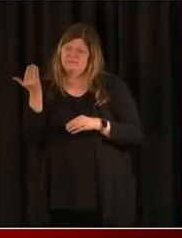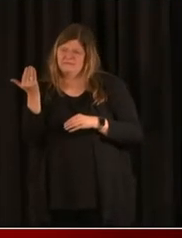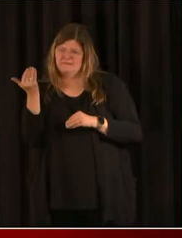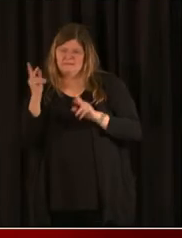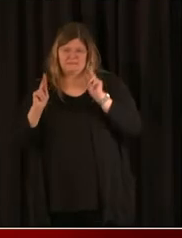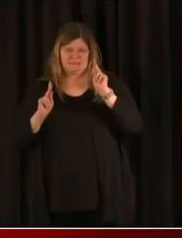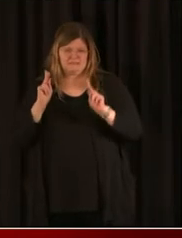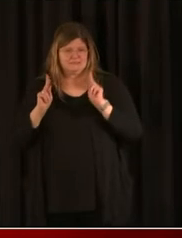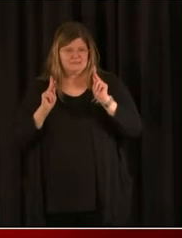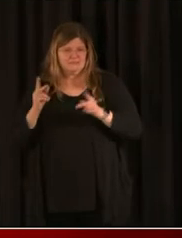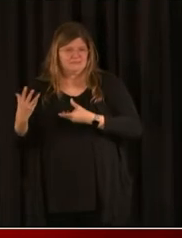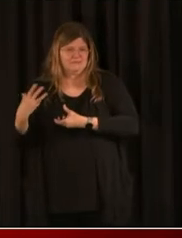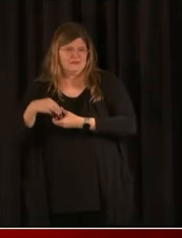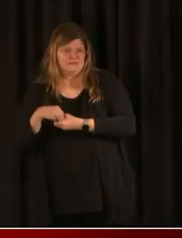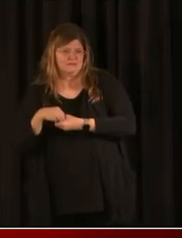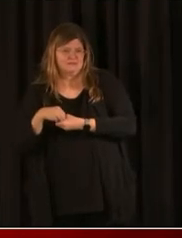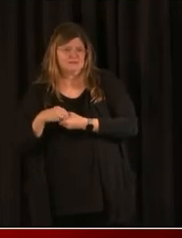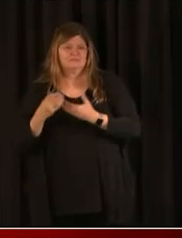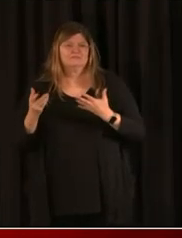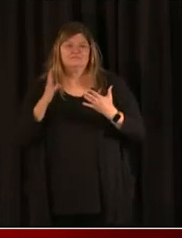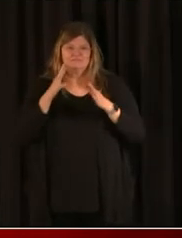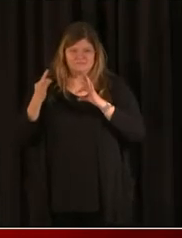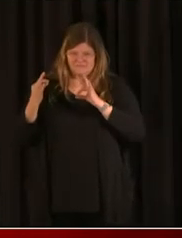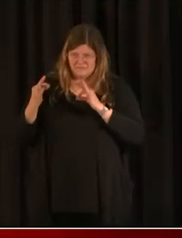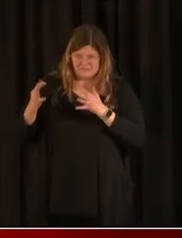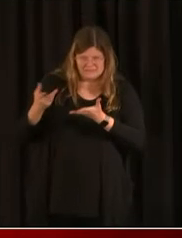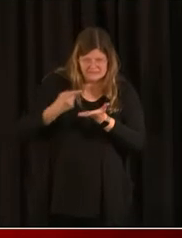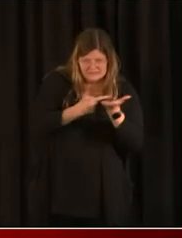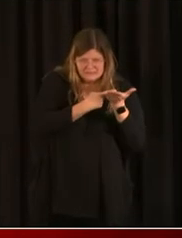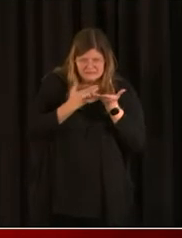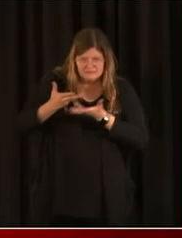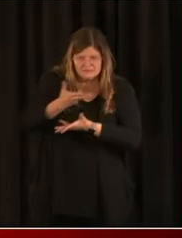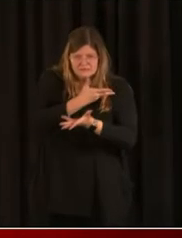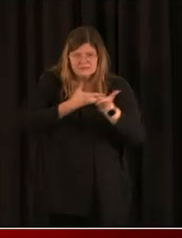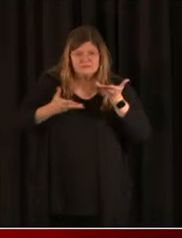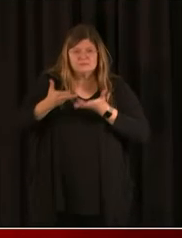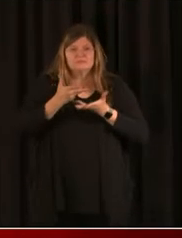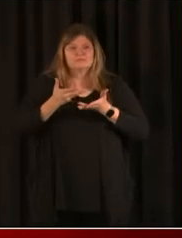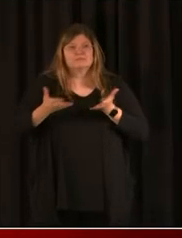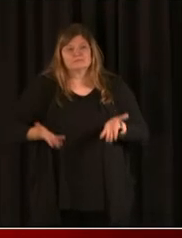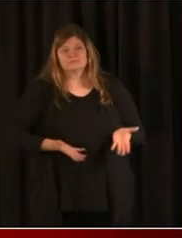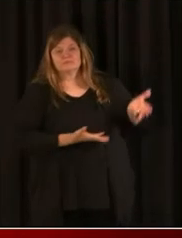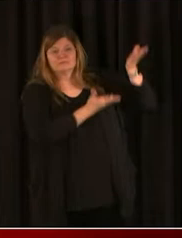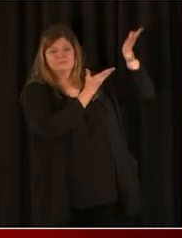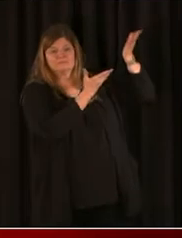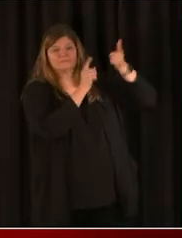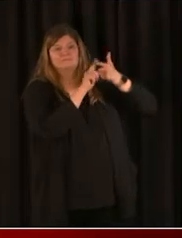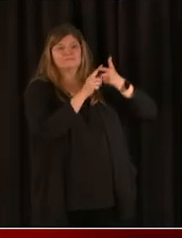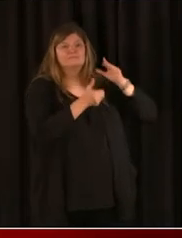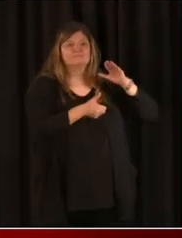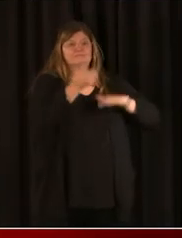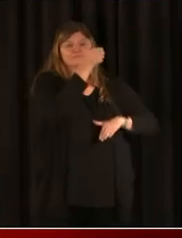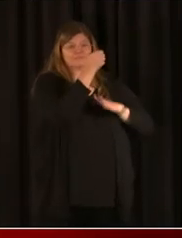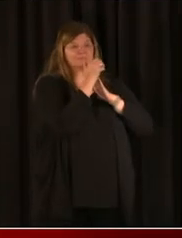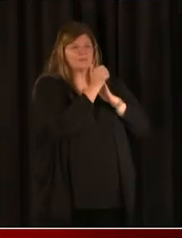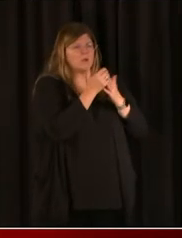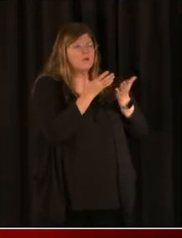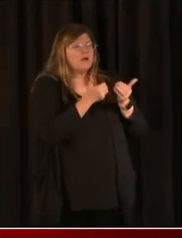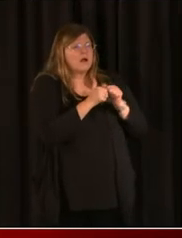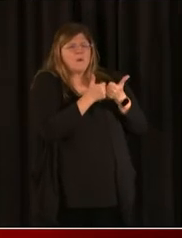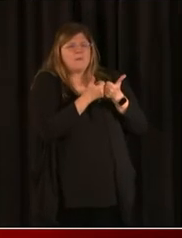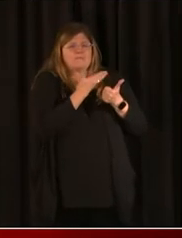gave voice and gave input to the school leaders on how to best serve their school